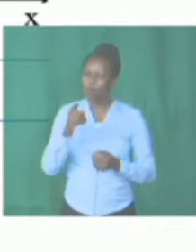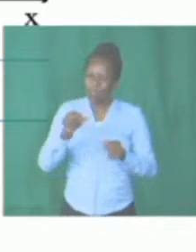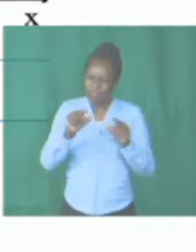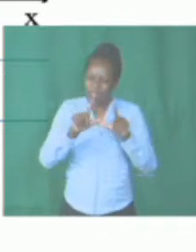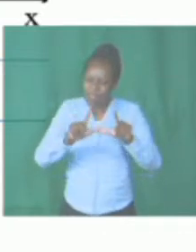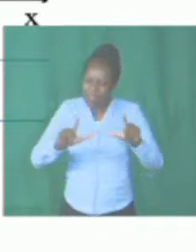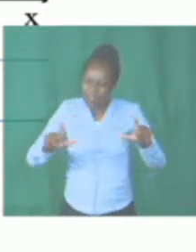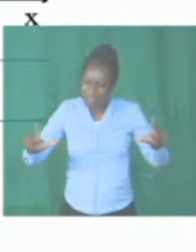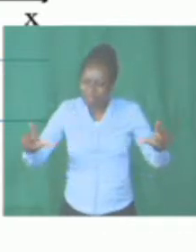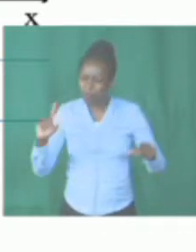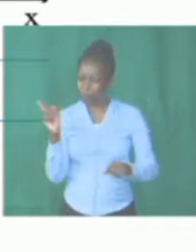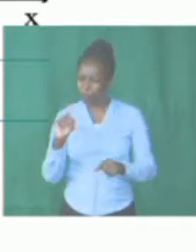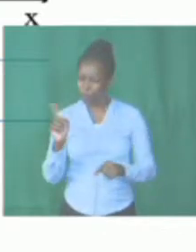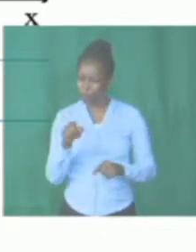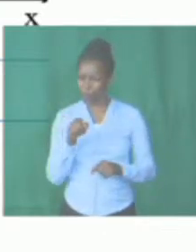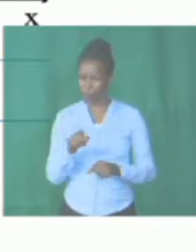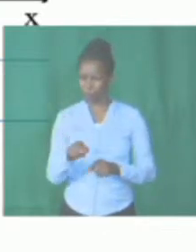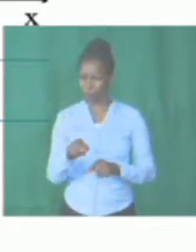line segment?